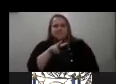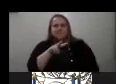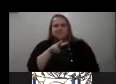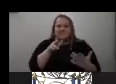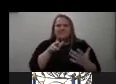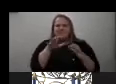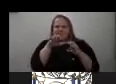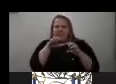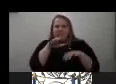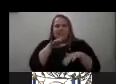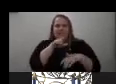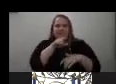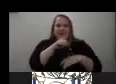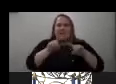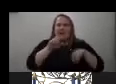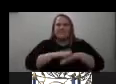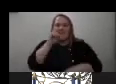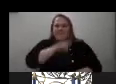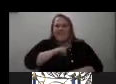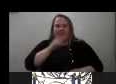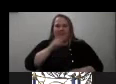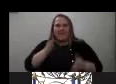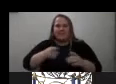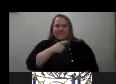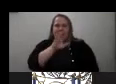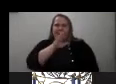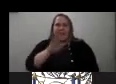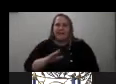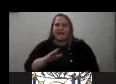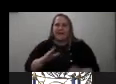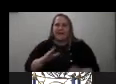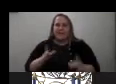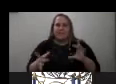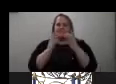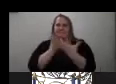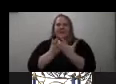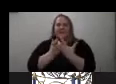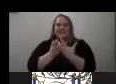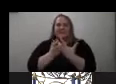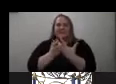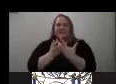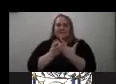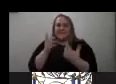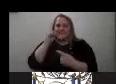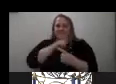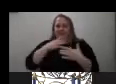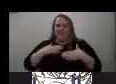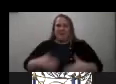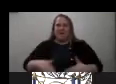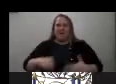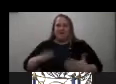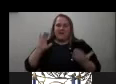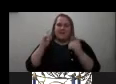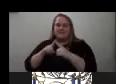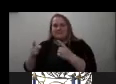mannequin. And they never fit the mannequins as well as they do the dancers. But in the whole ballet, the